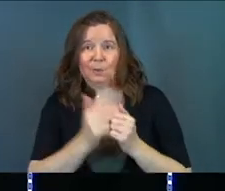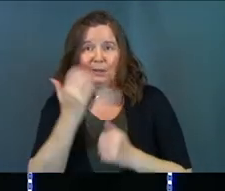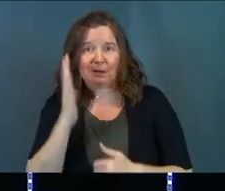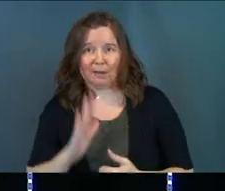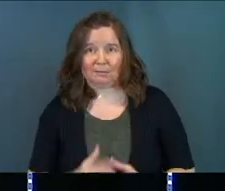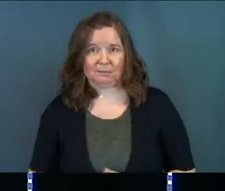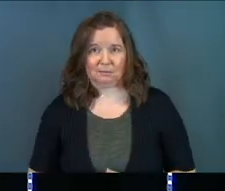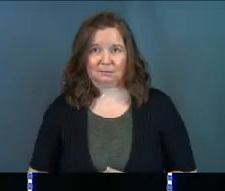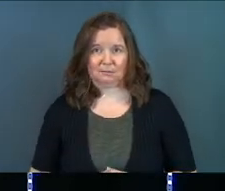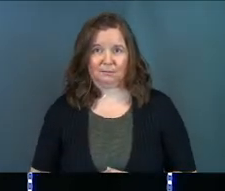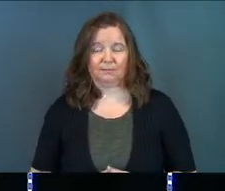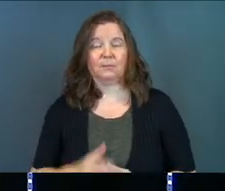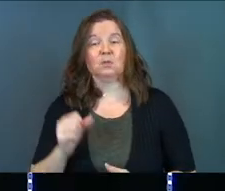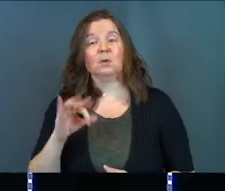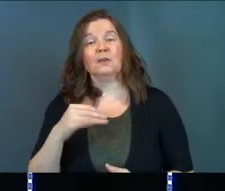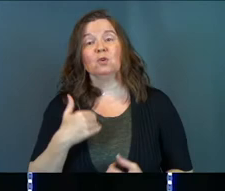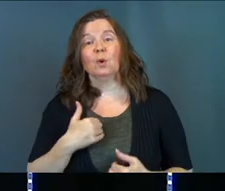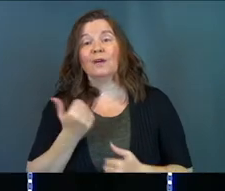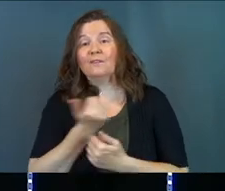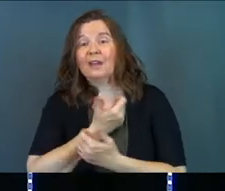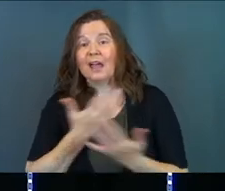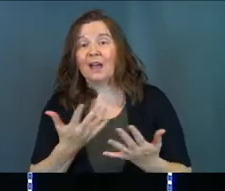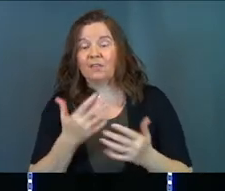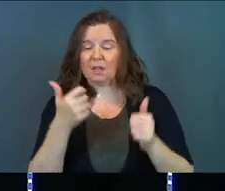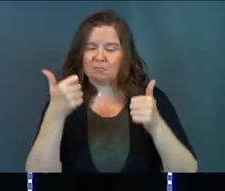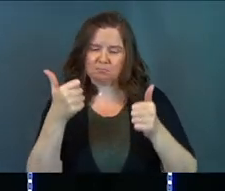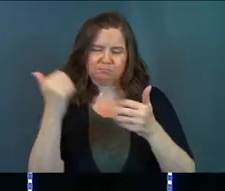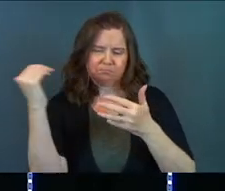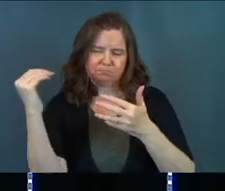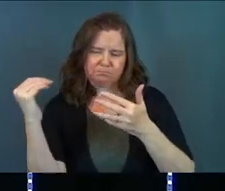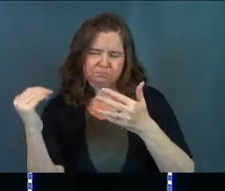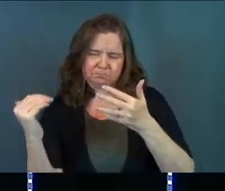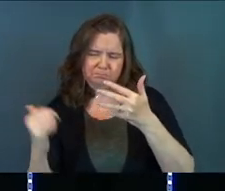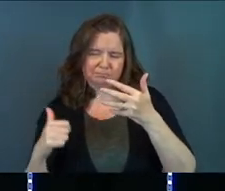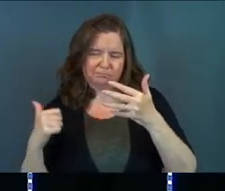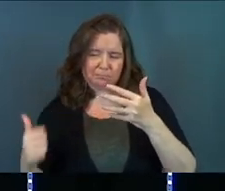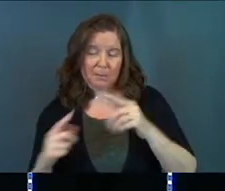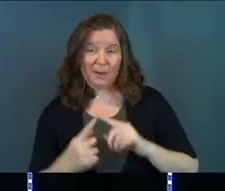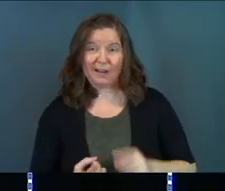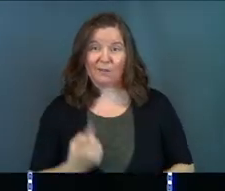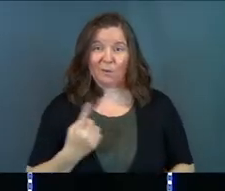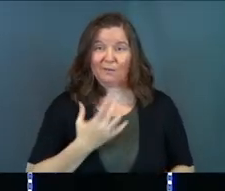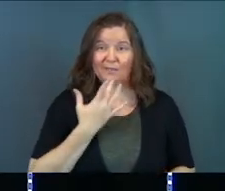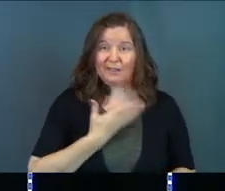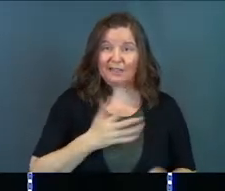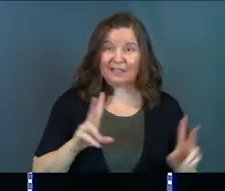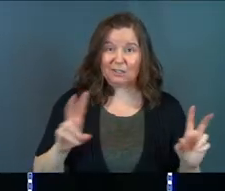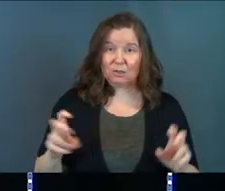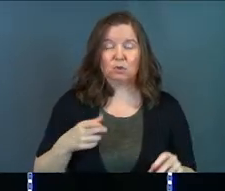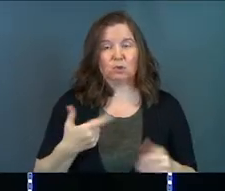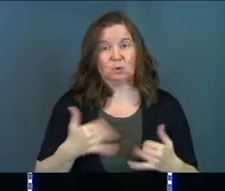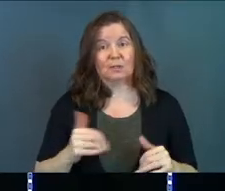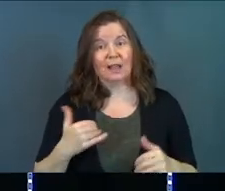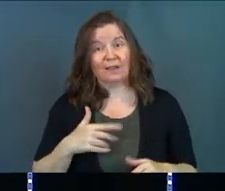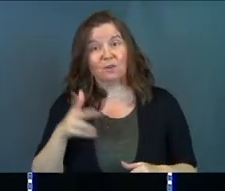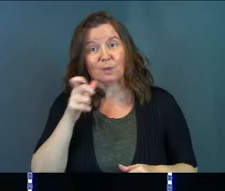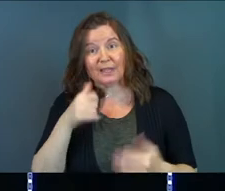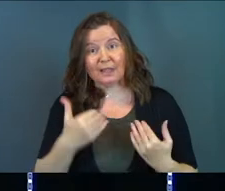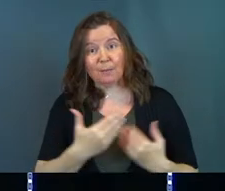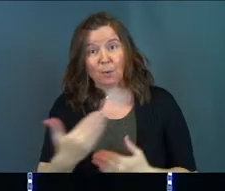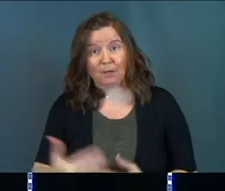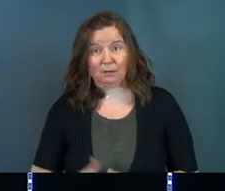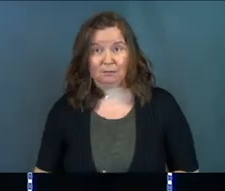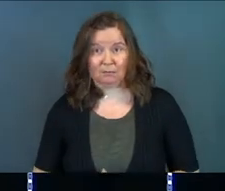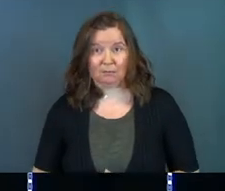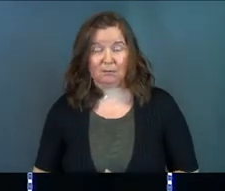God. And so if you've got everything else down in the Christian life, but you've got this favoritism issue, you've got to listen this